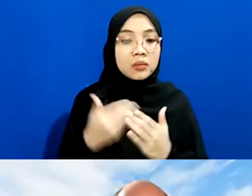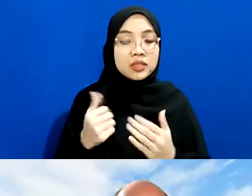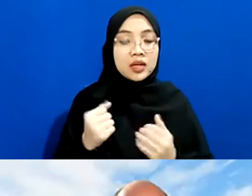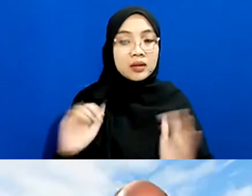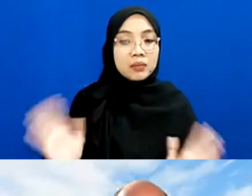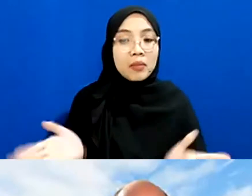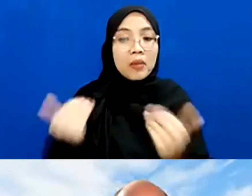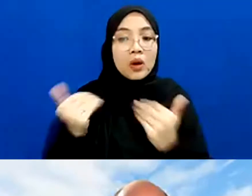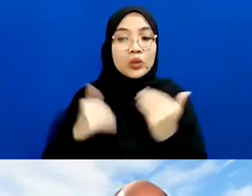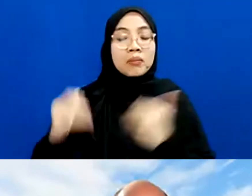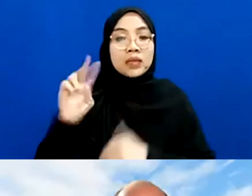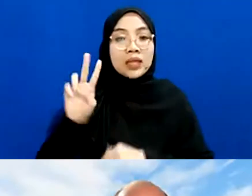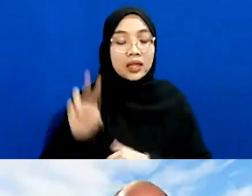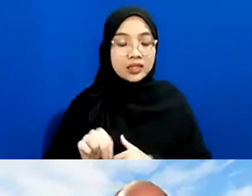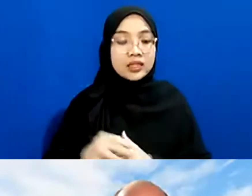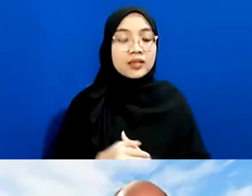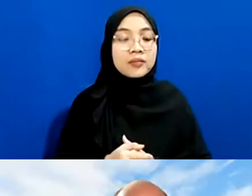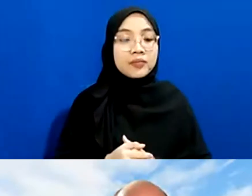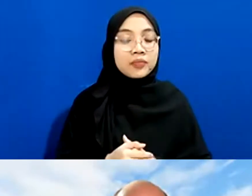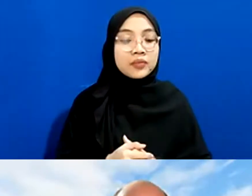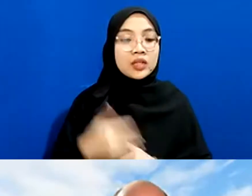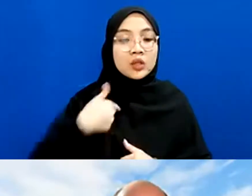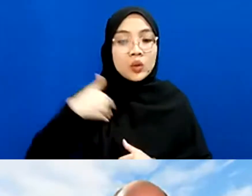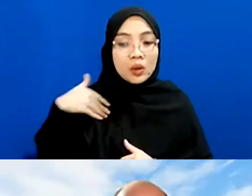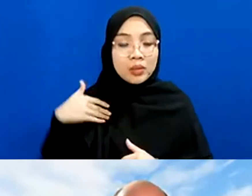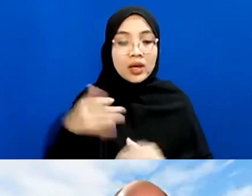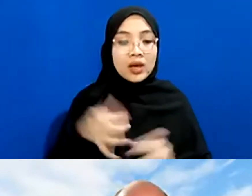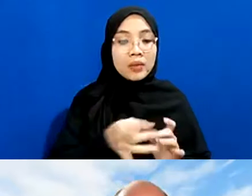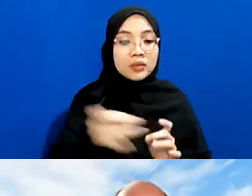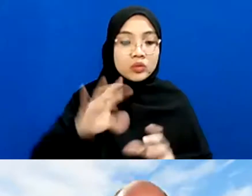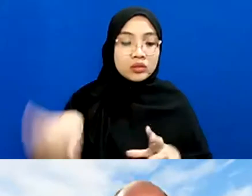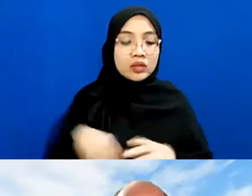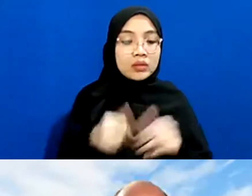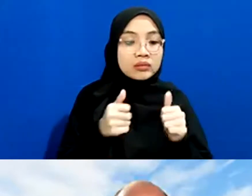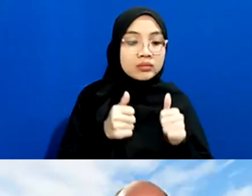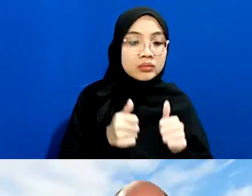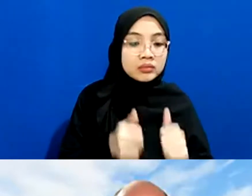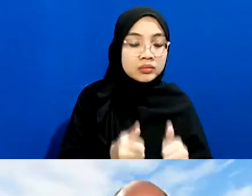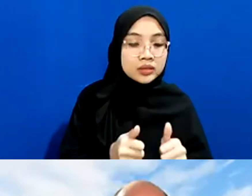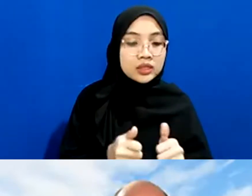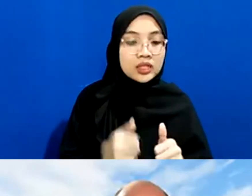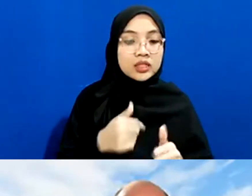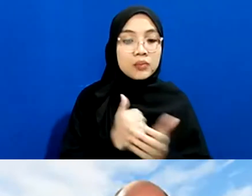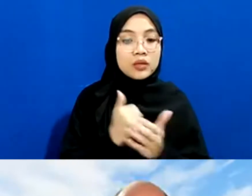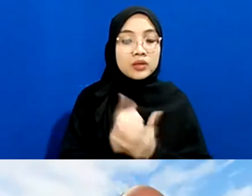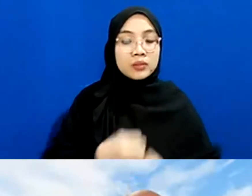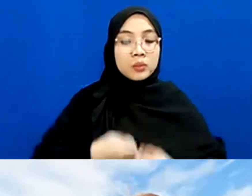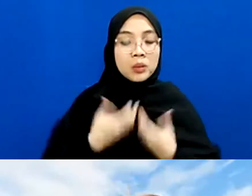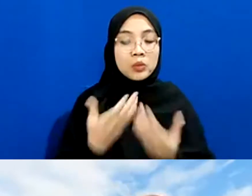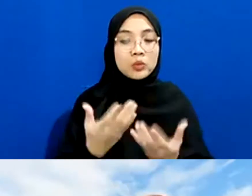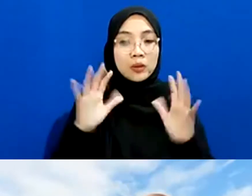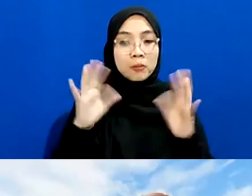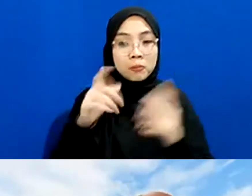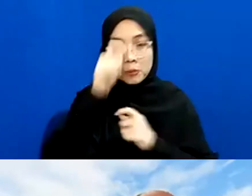stakeholders. So therefore, I would like to express my appreciation on behalf